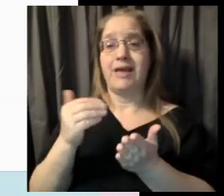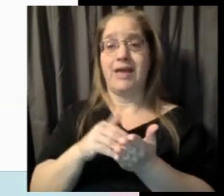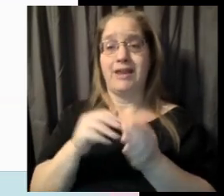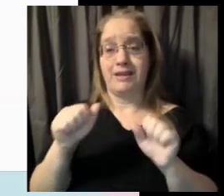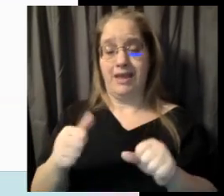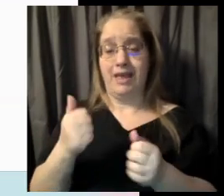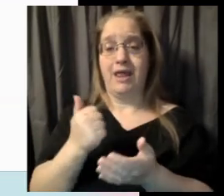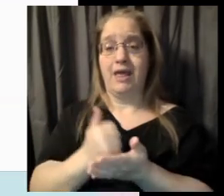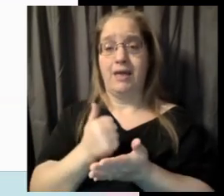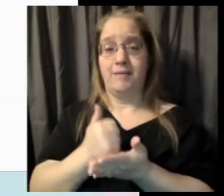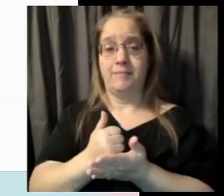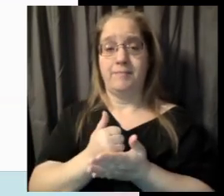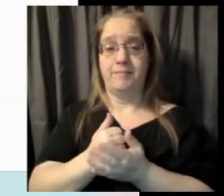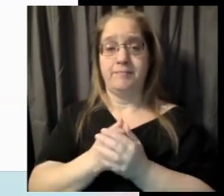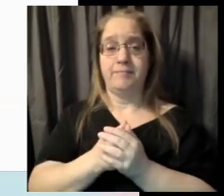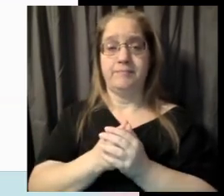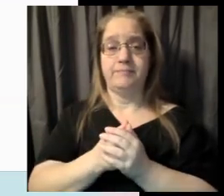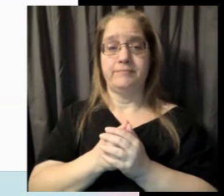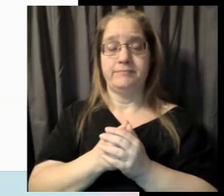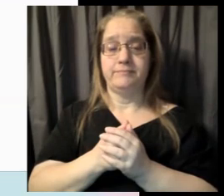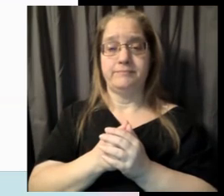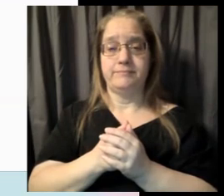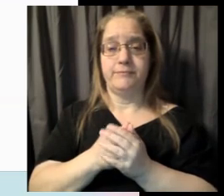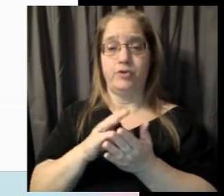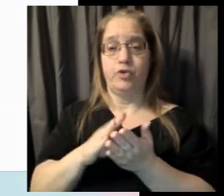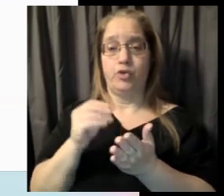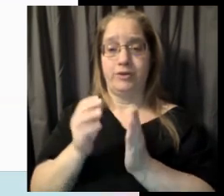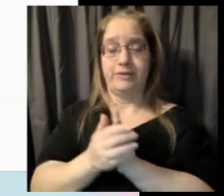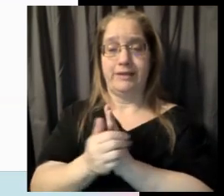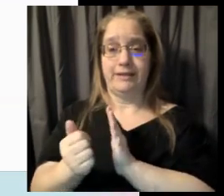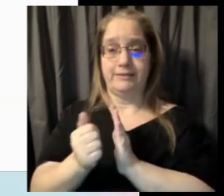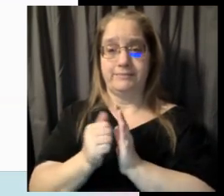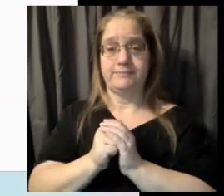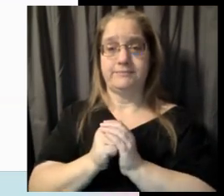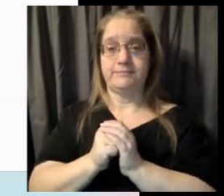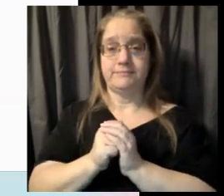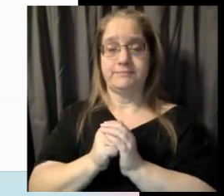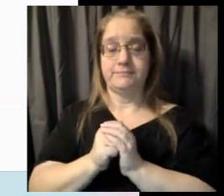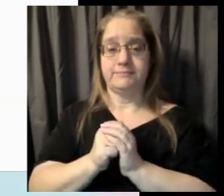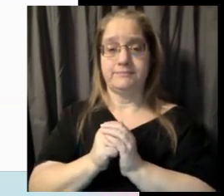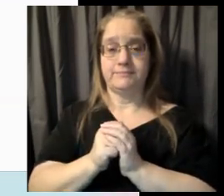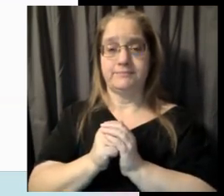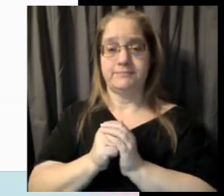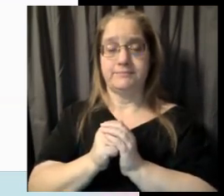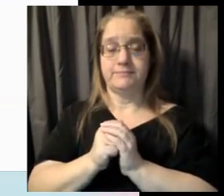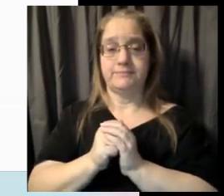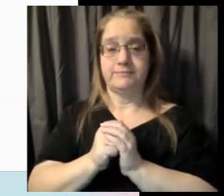us visually as we are learning the skill. So it could be